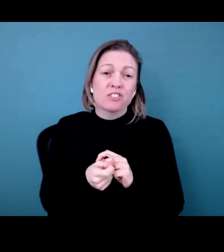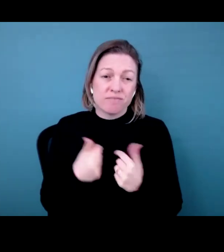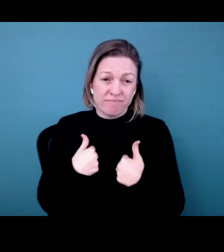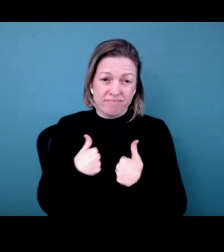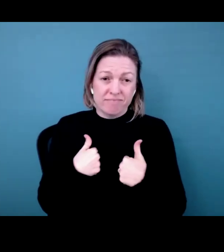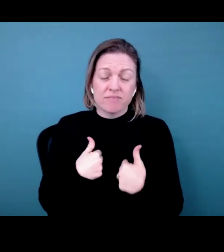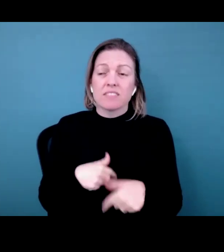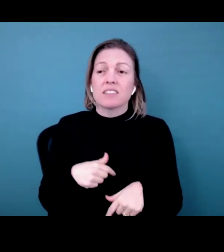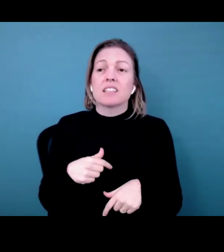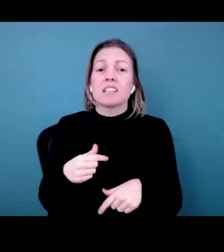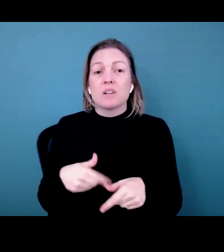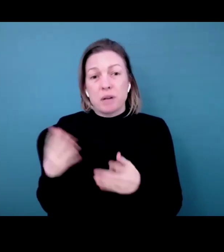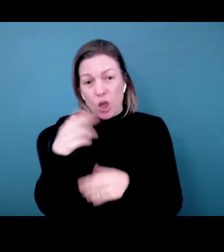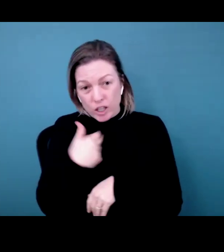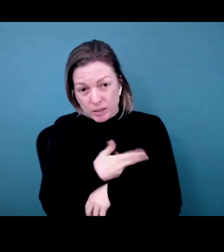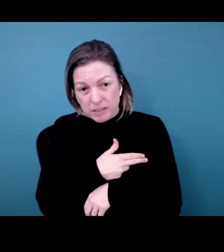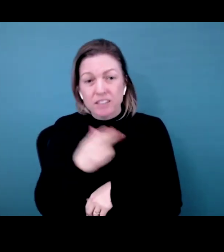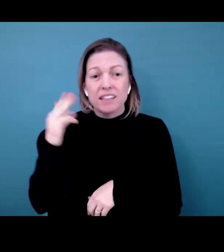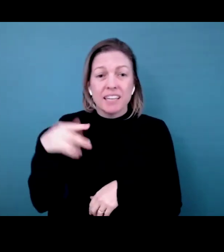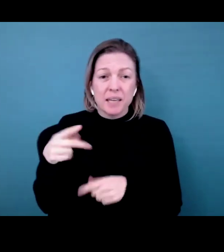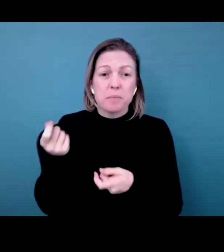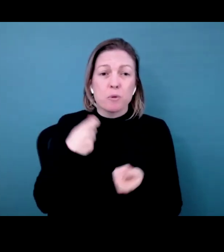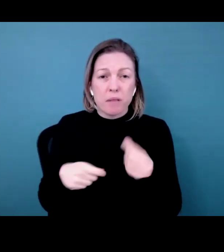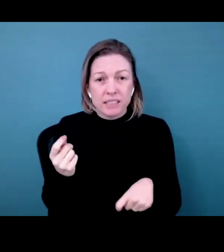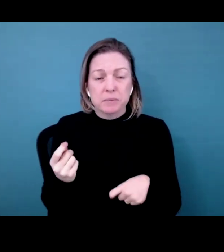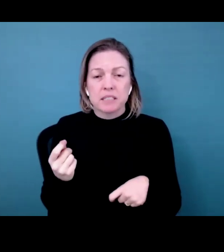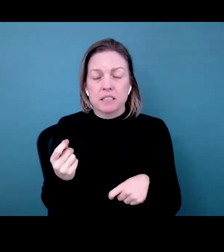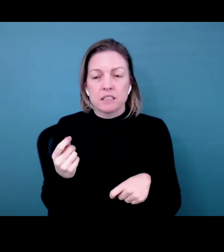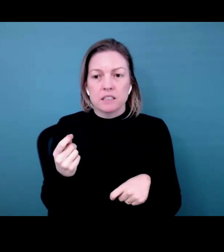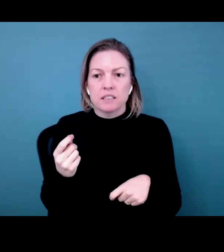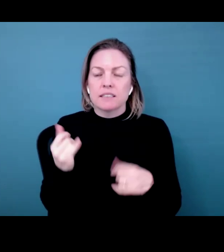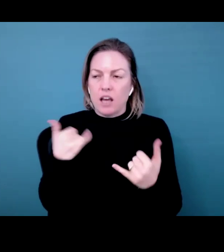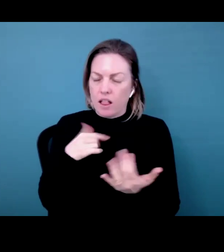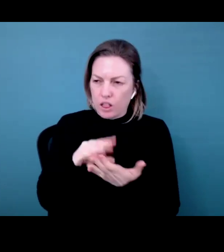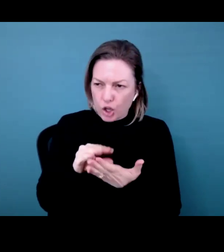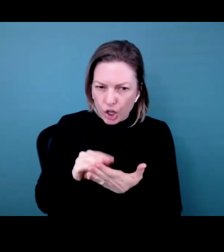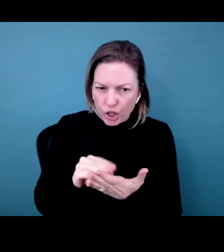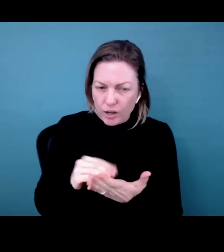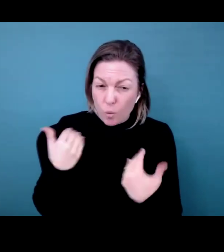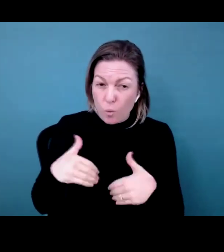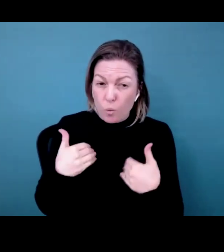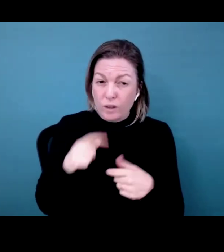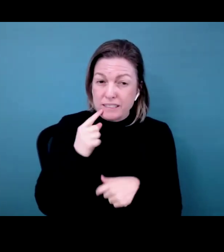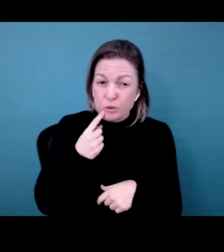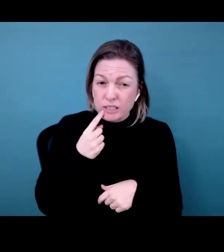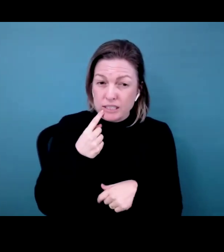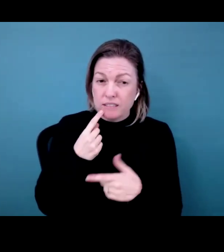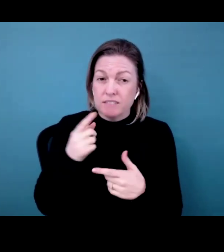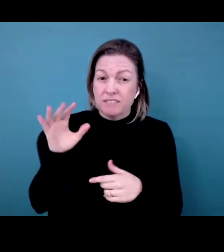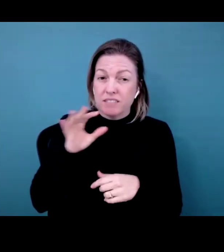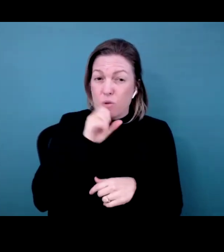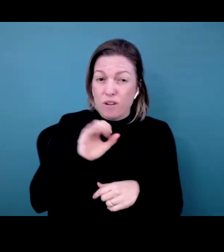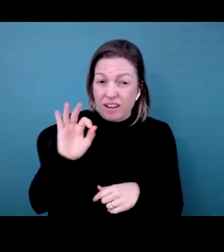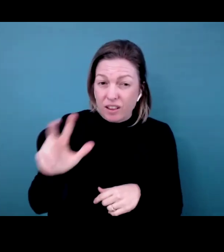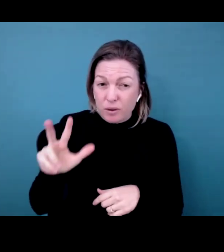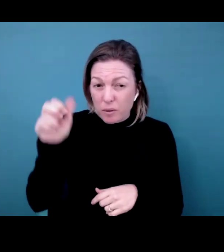the hospital. He had a hip replacement, and I'm becoming educated on just how serious this is for a 93-year-old